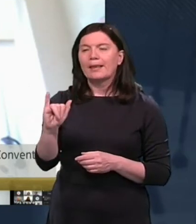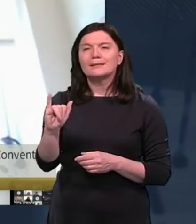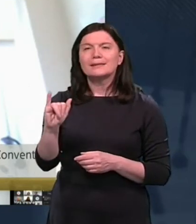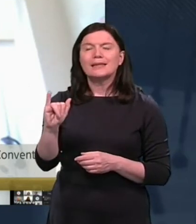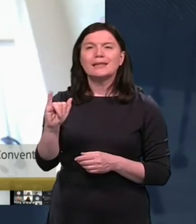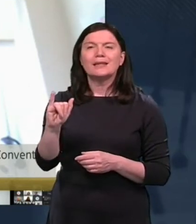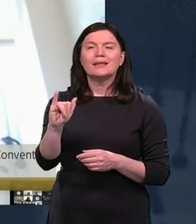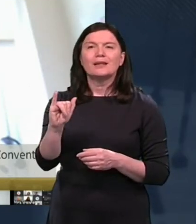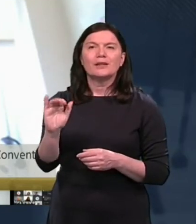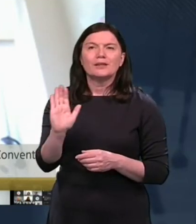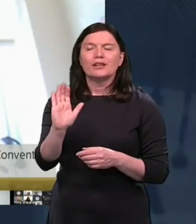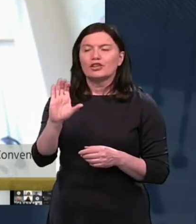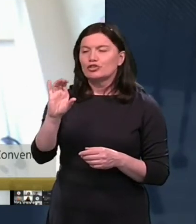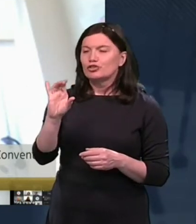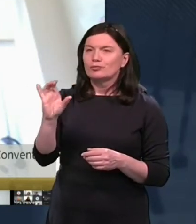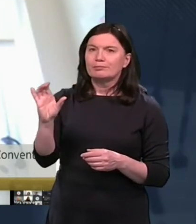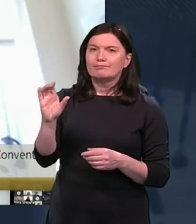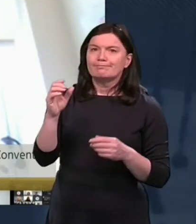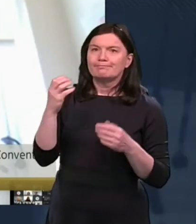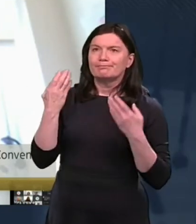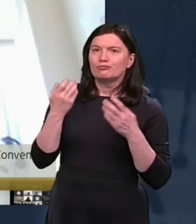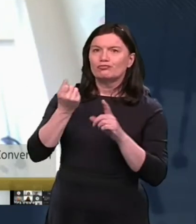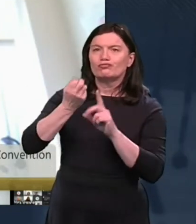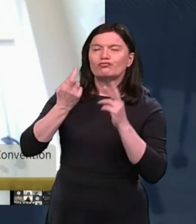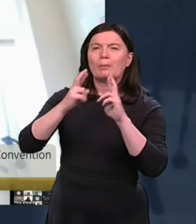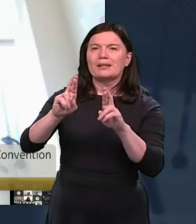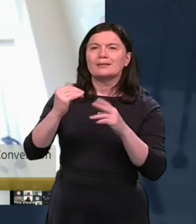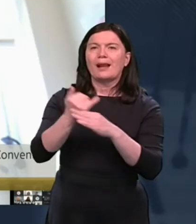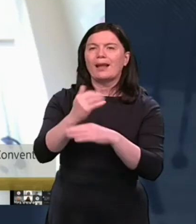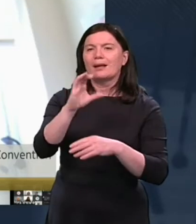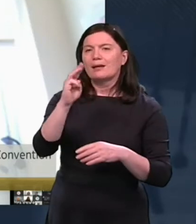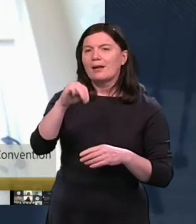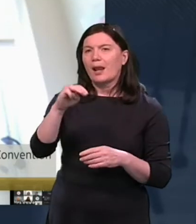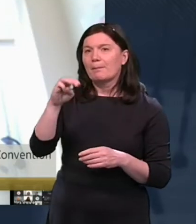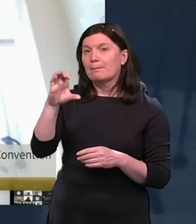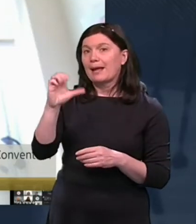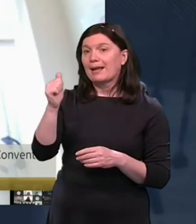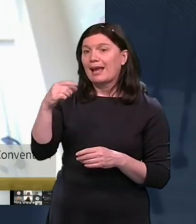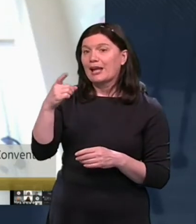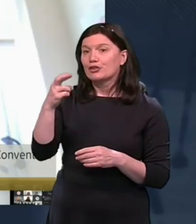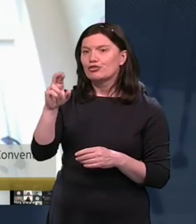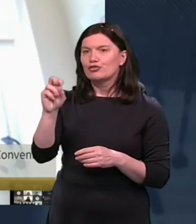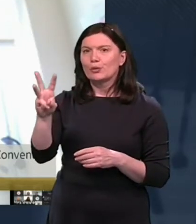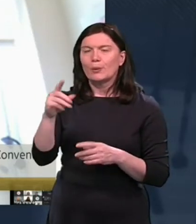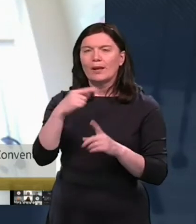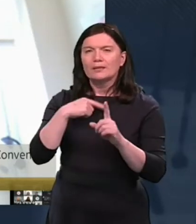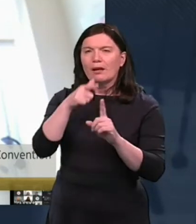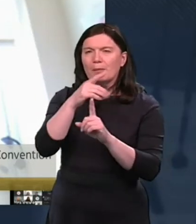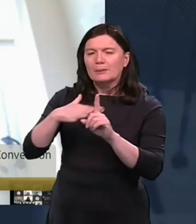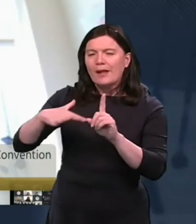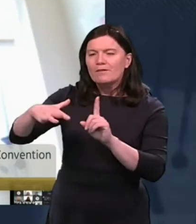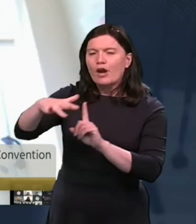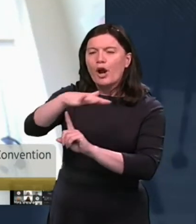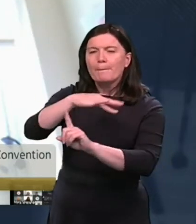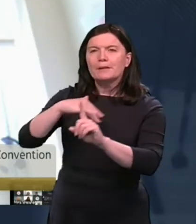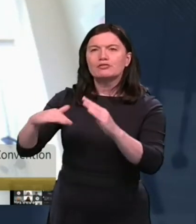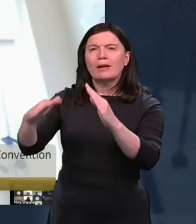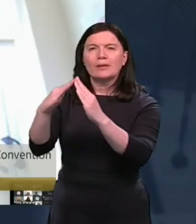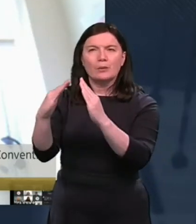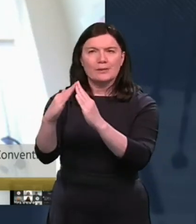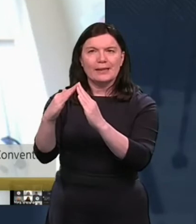have really influenced my thinking on the surrounding infrastructure and the environment around housing to ensure that we have accessibility by